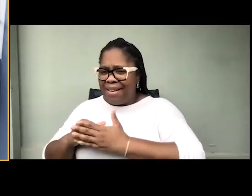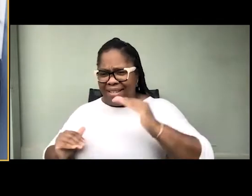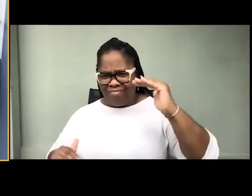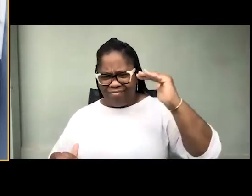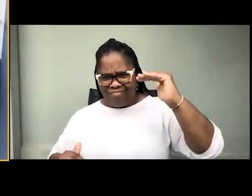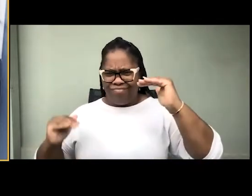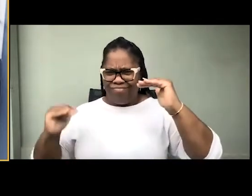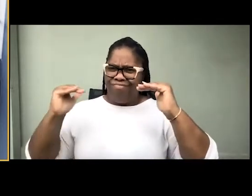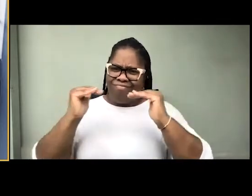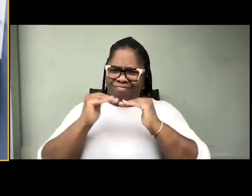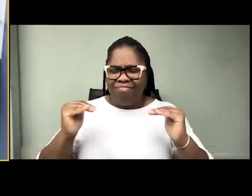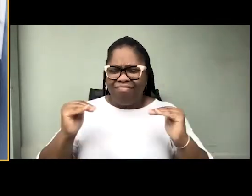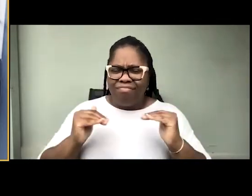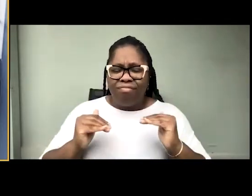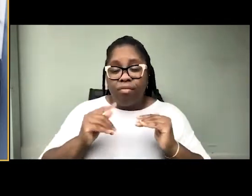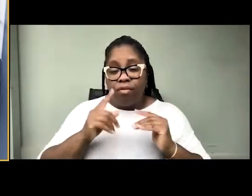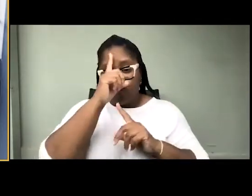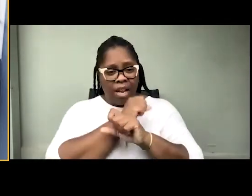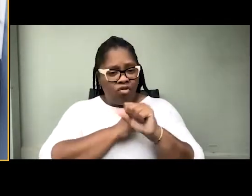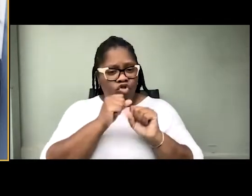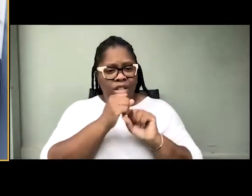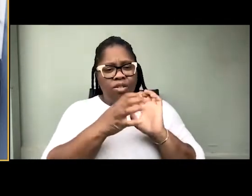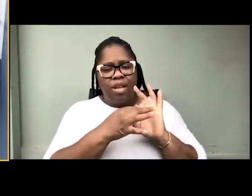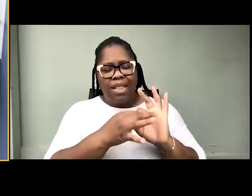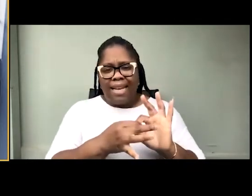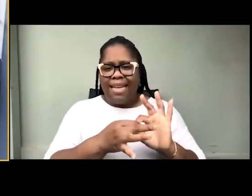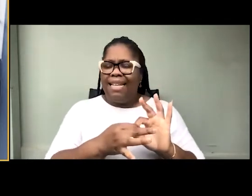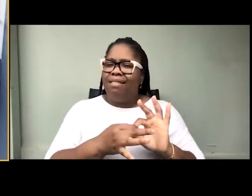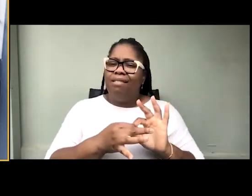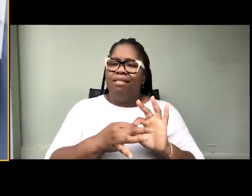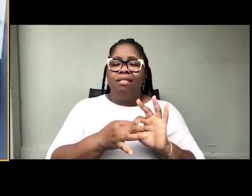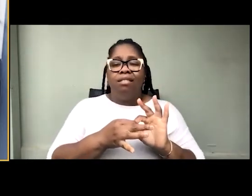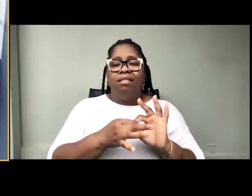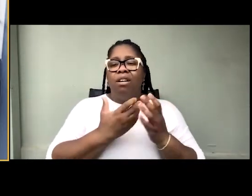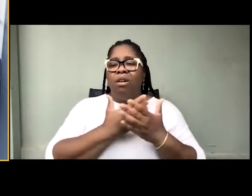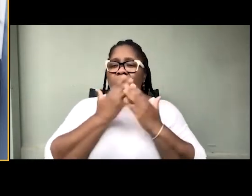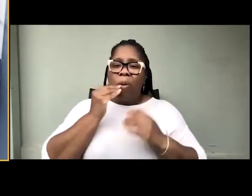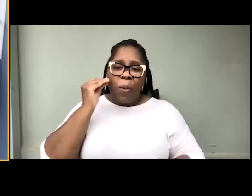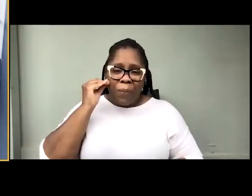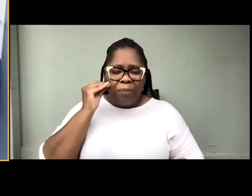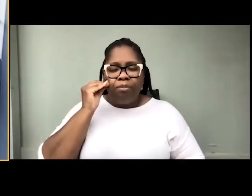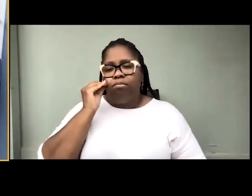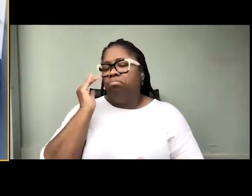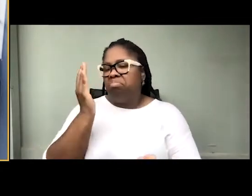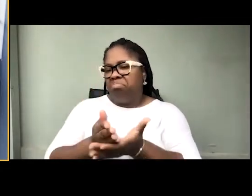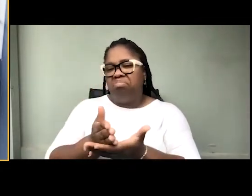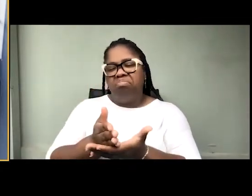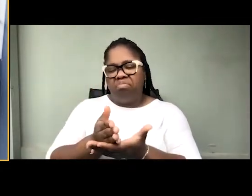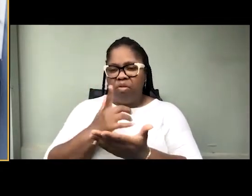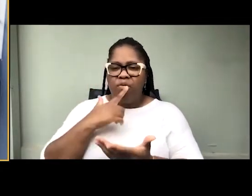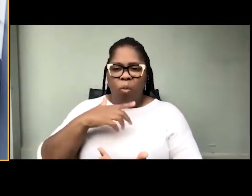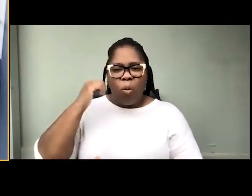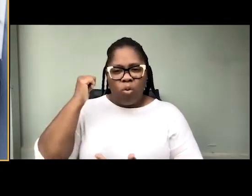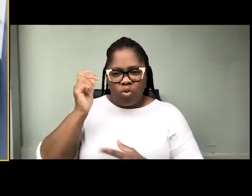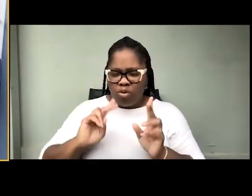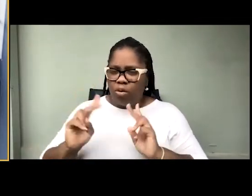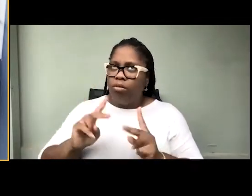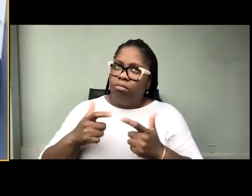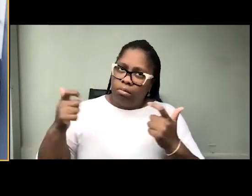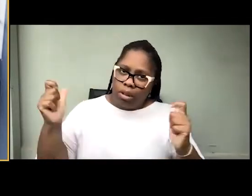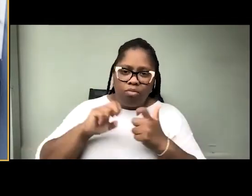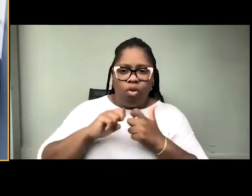in this goal area are related to ending homelessness for older adults. Major issue in California